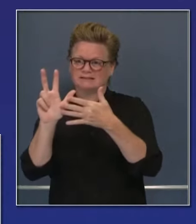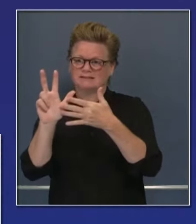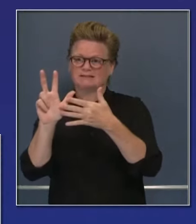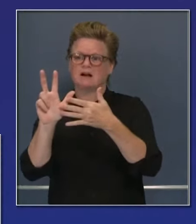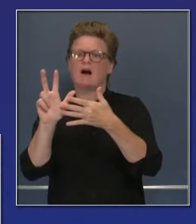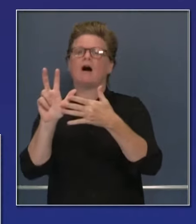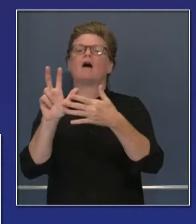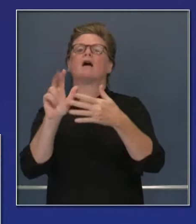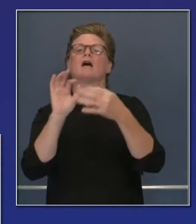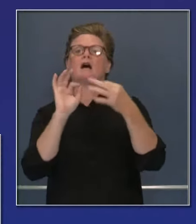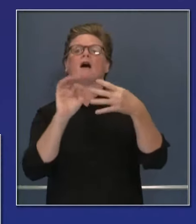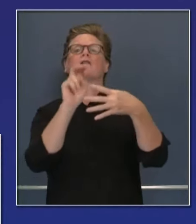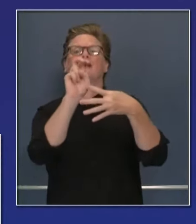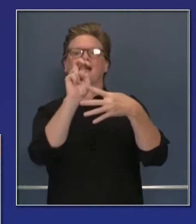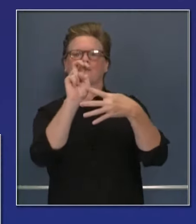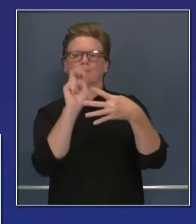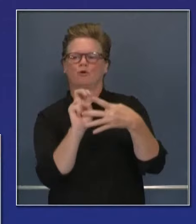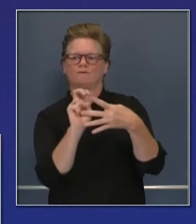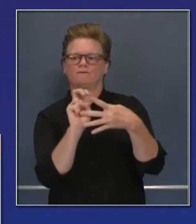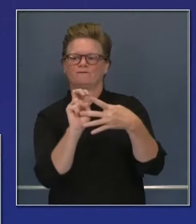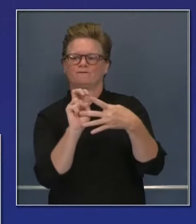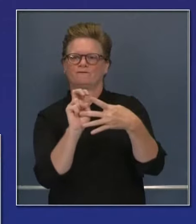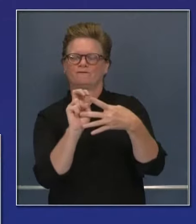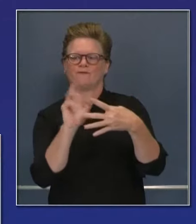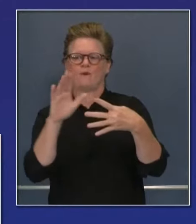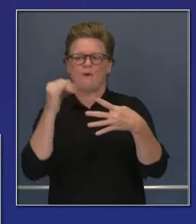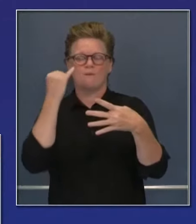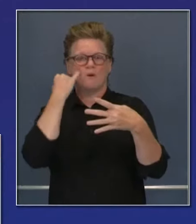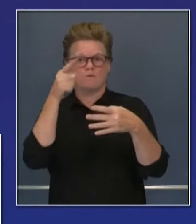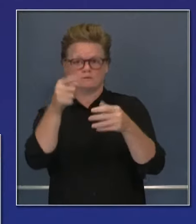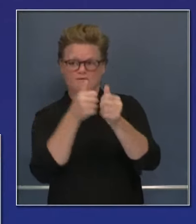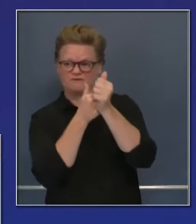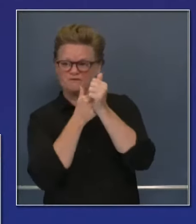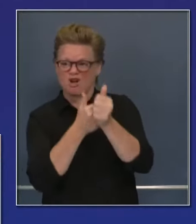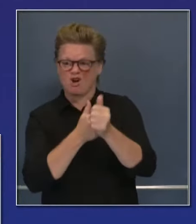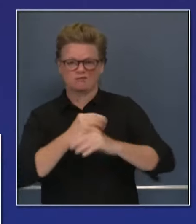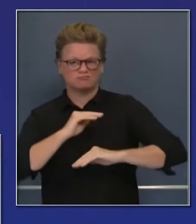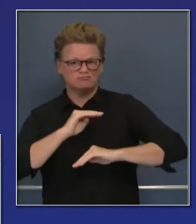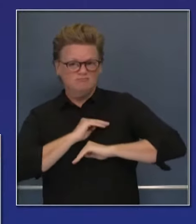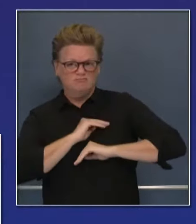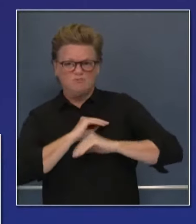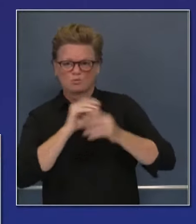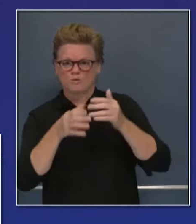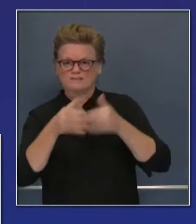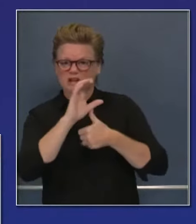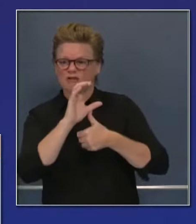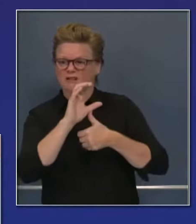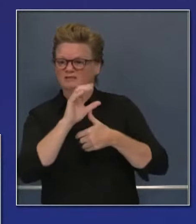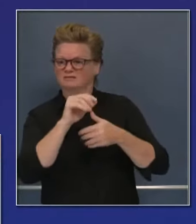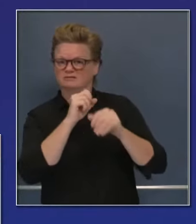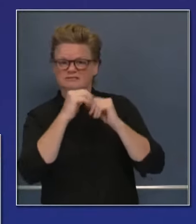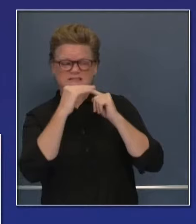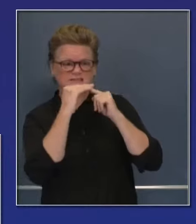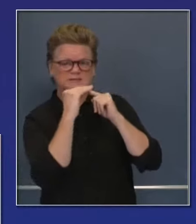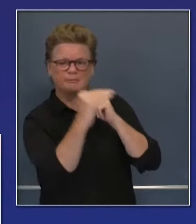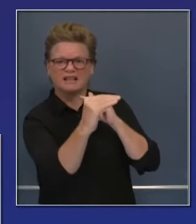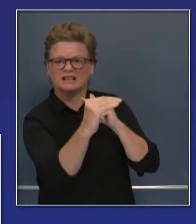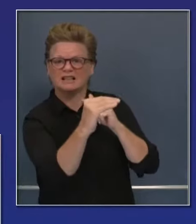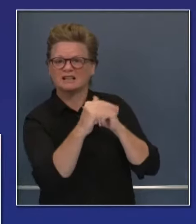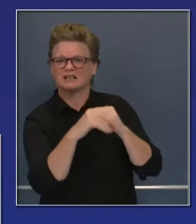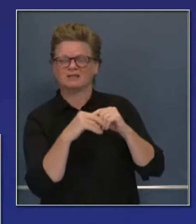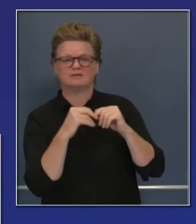tier if they've met that next tier's threshold, data thresholds, for 2 consecutive weeks. So this week,